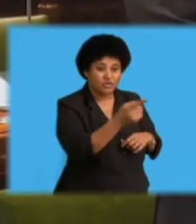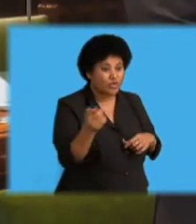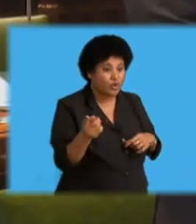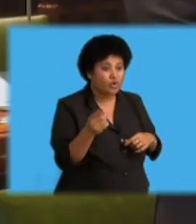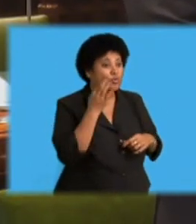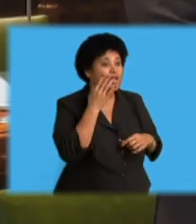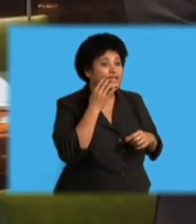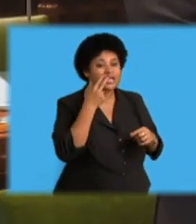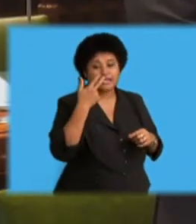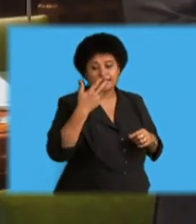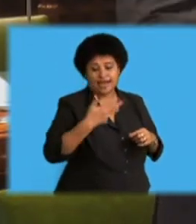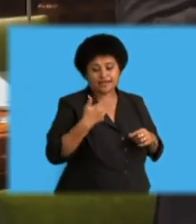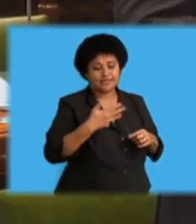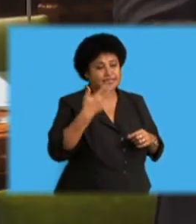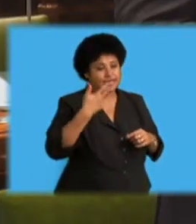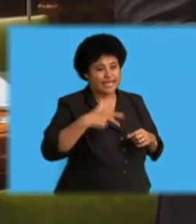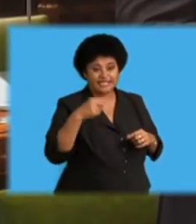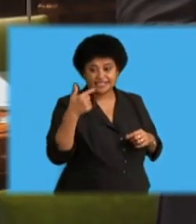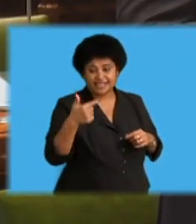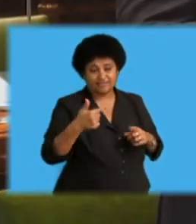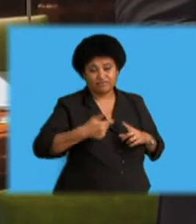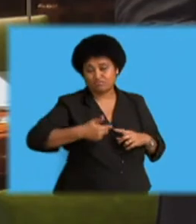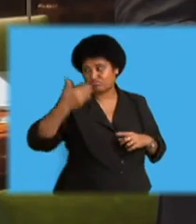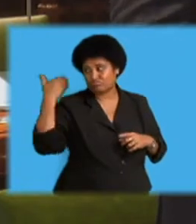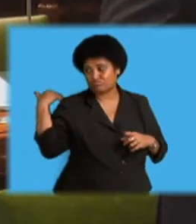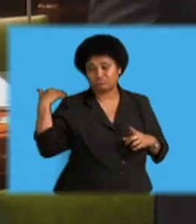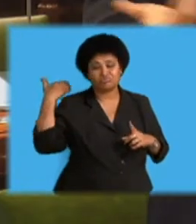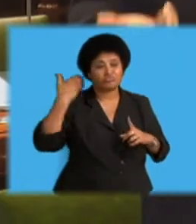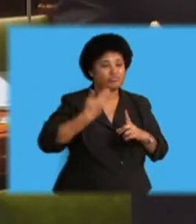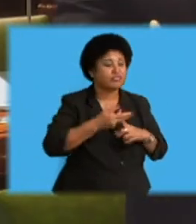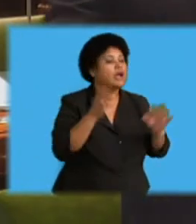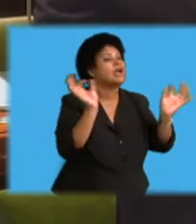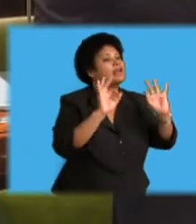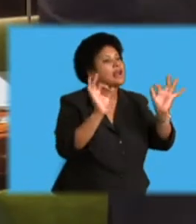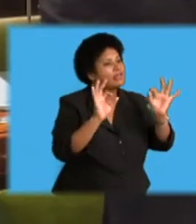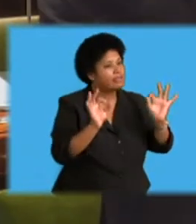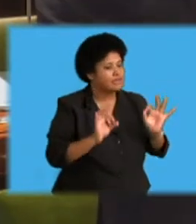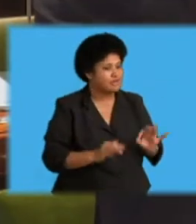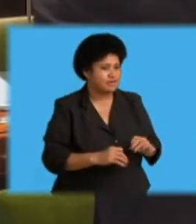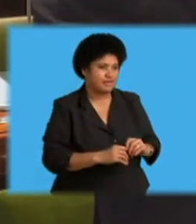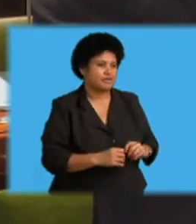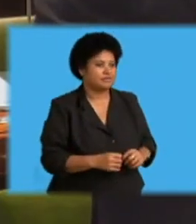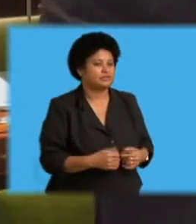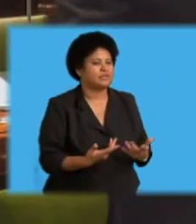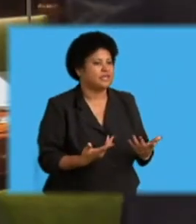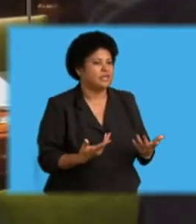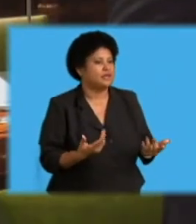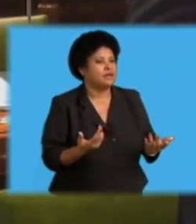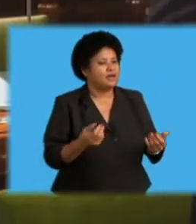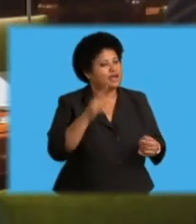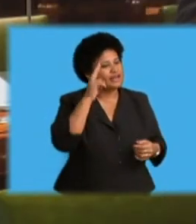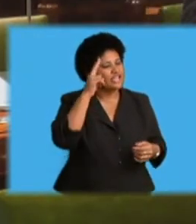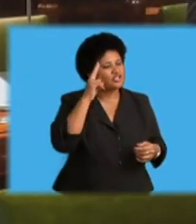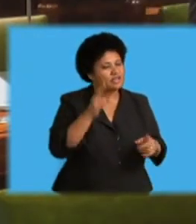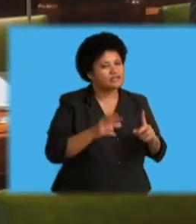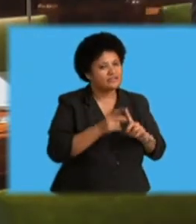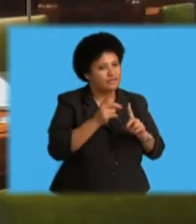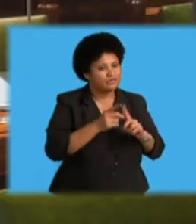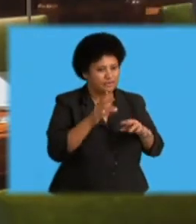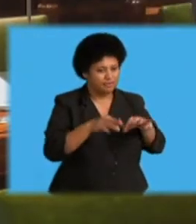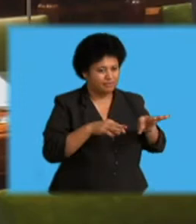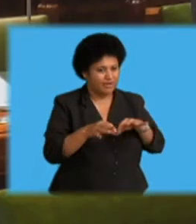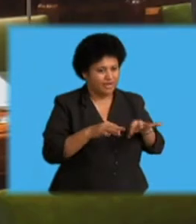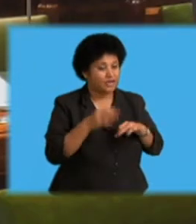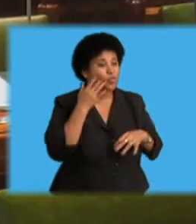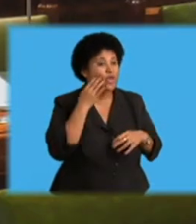1987. The Alliance government had national development plans. That was thrown out the window, 14th May 1987. Since then, we have not had one.